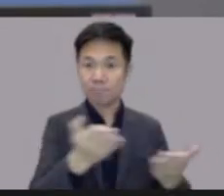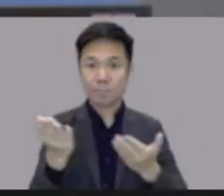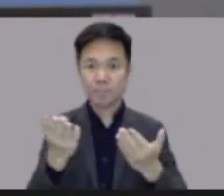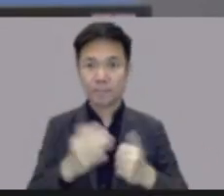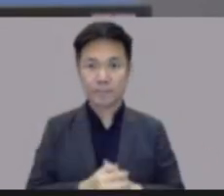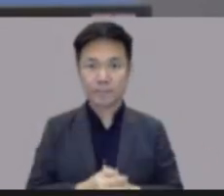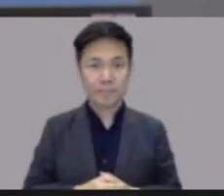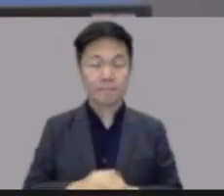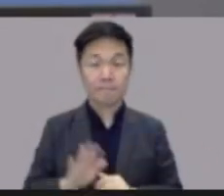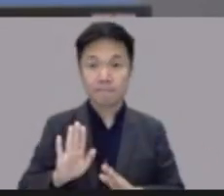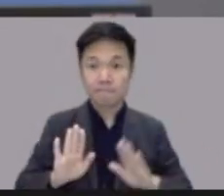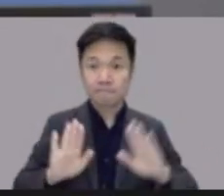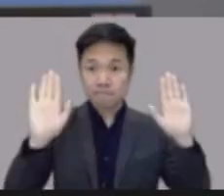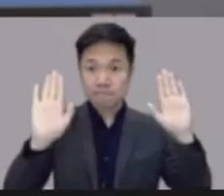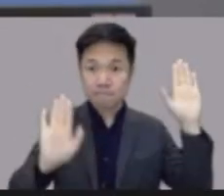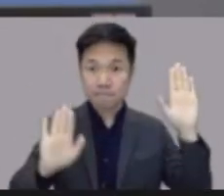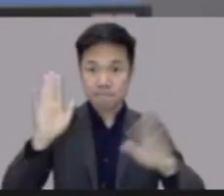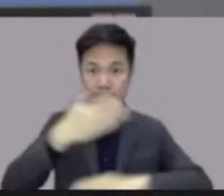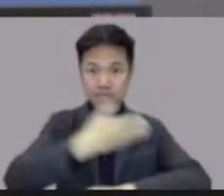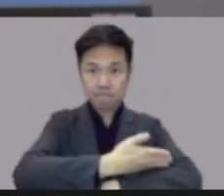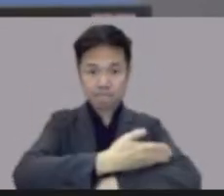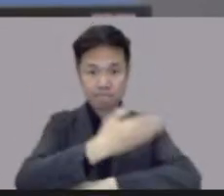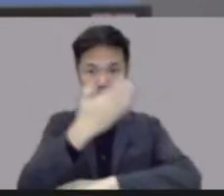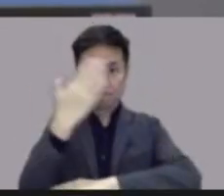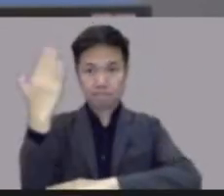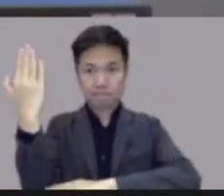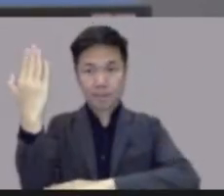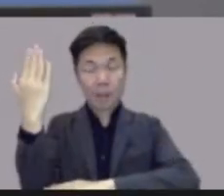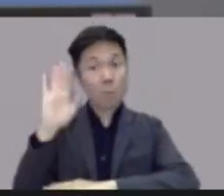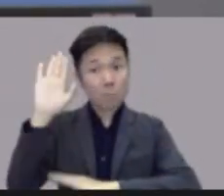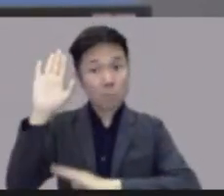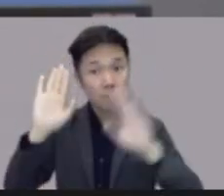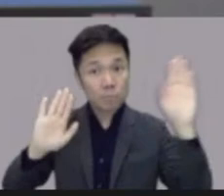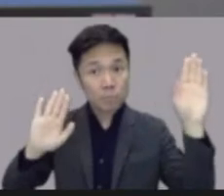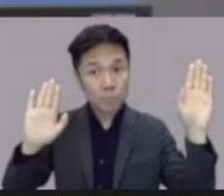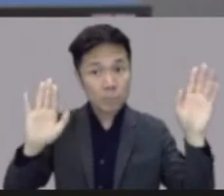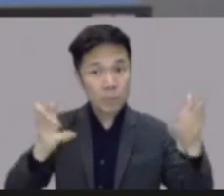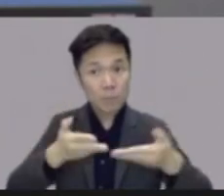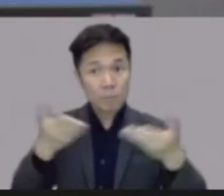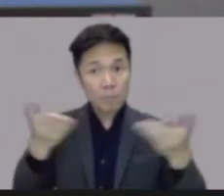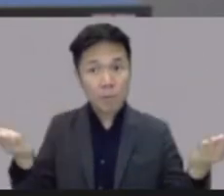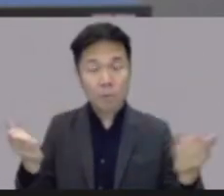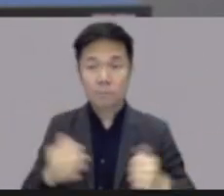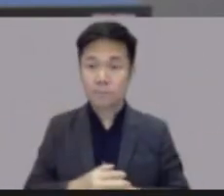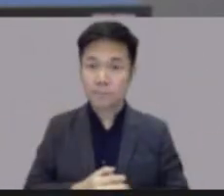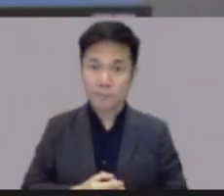any further representative any representative who wishes to speak